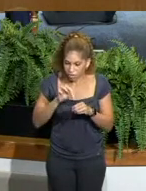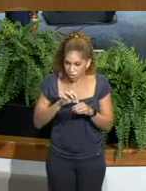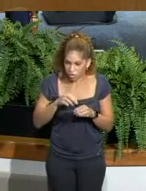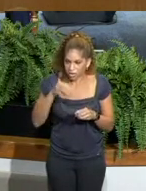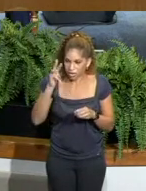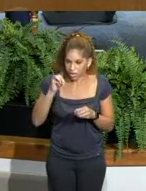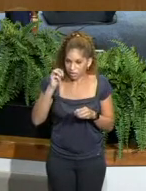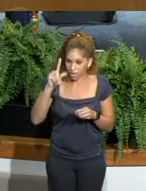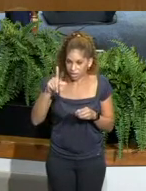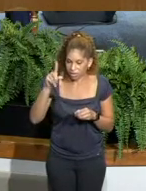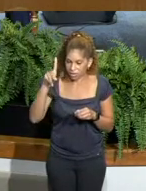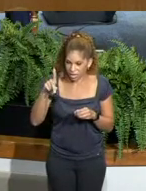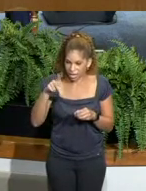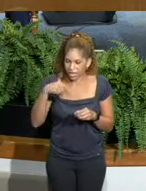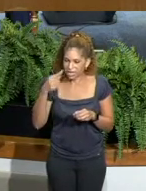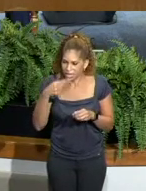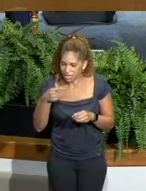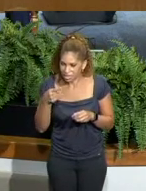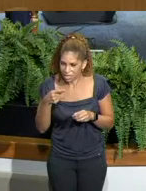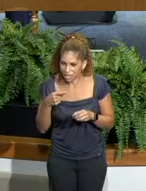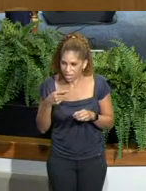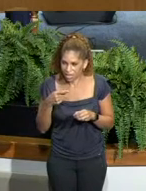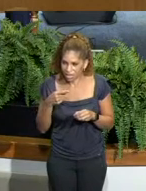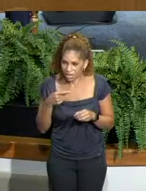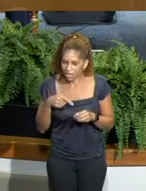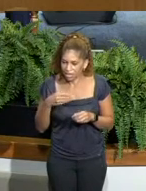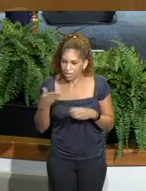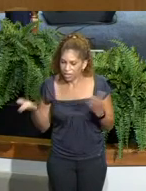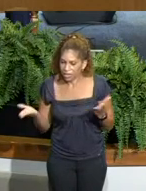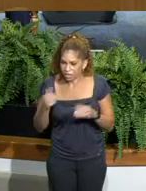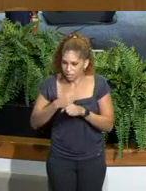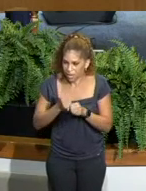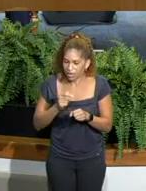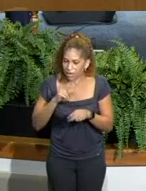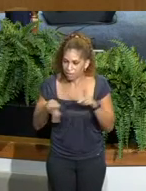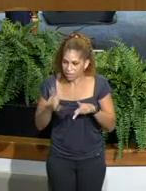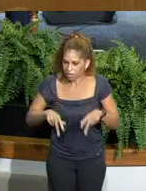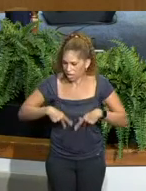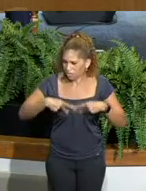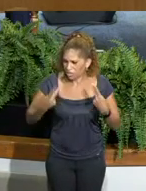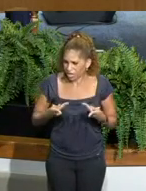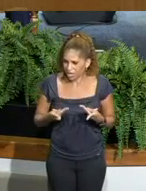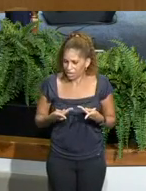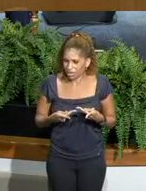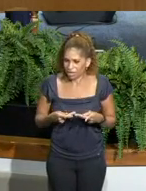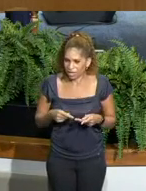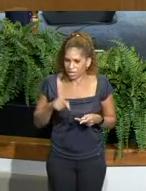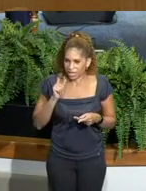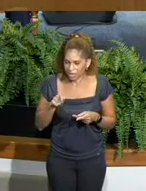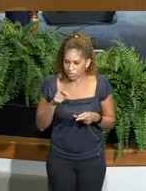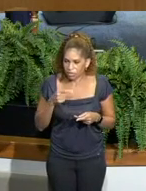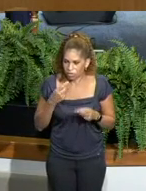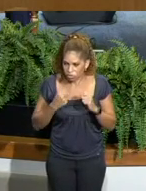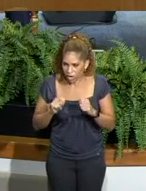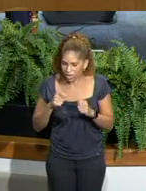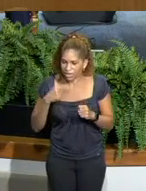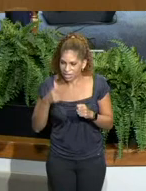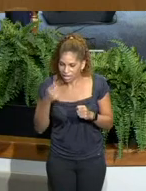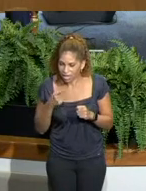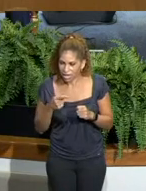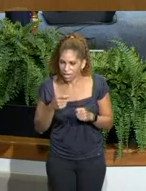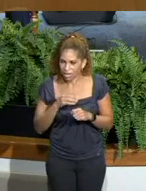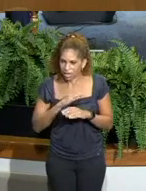King said some things that made people upset, but he was trying to tell folk, don't treat this too weak,